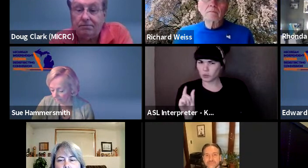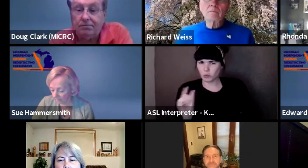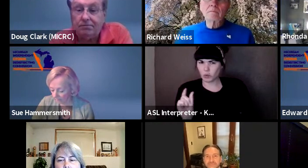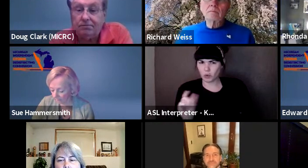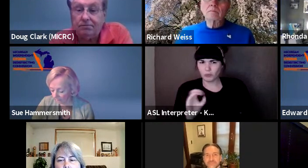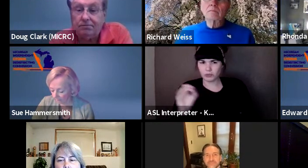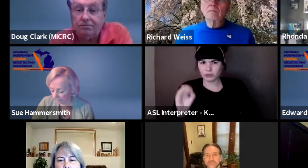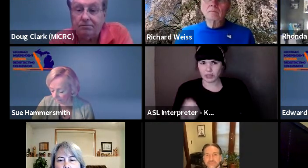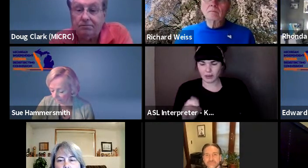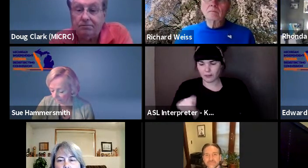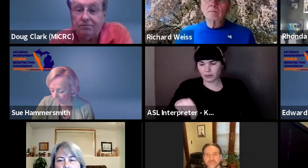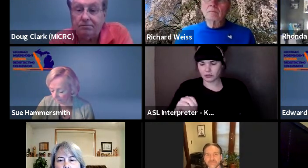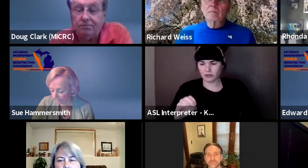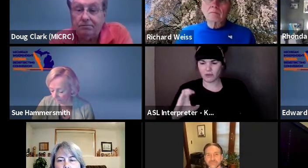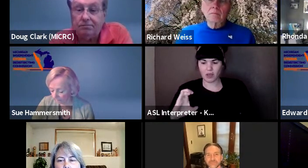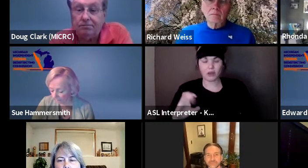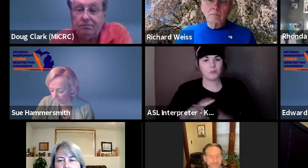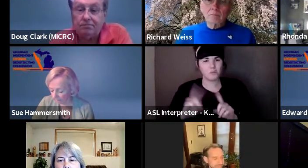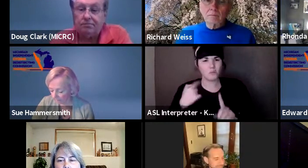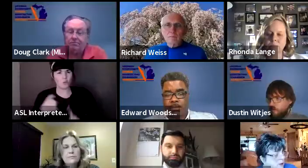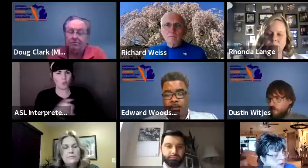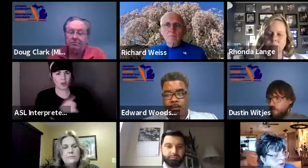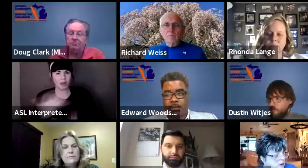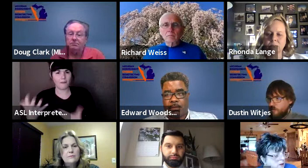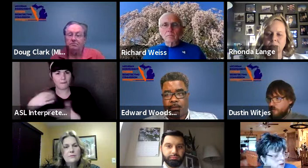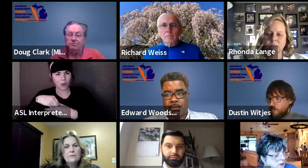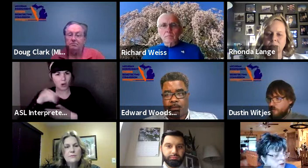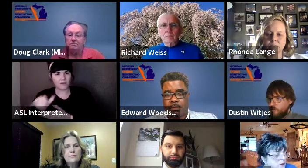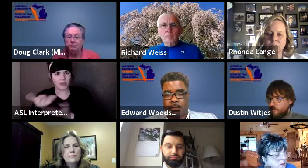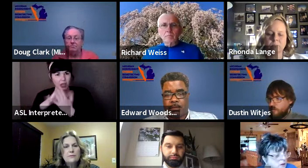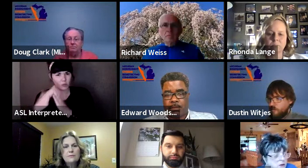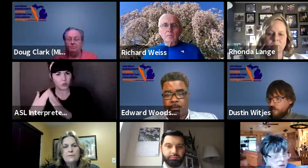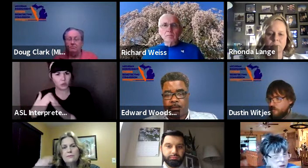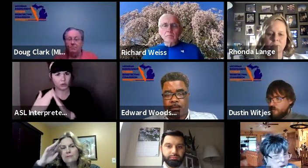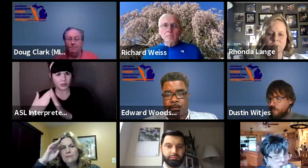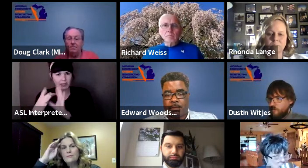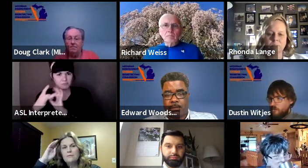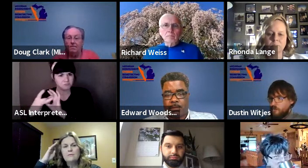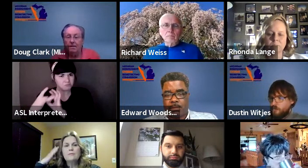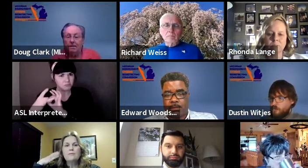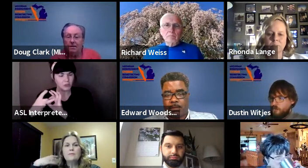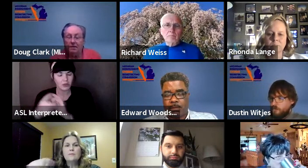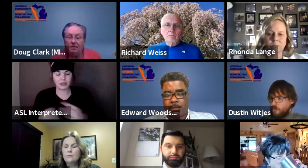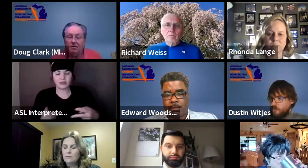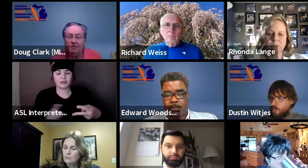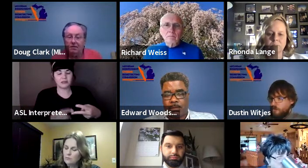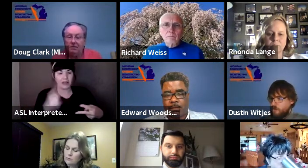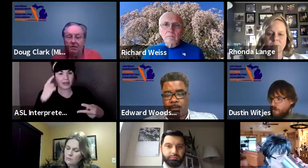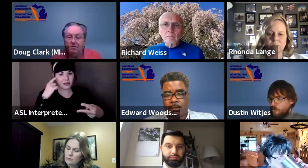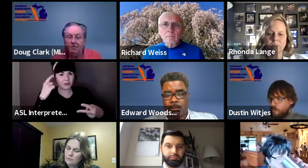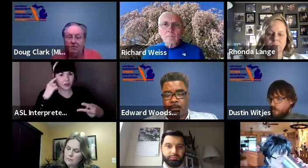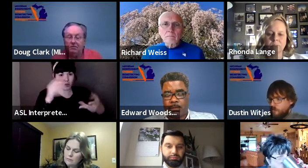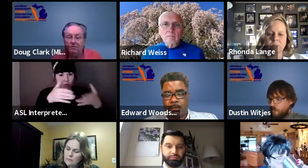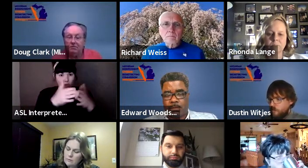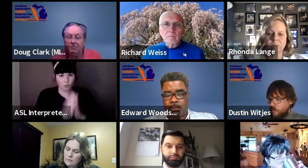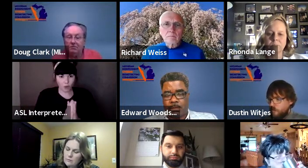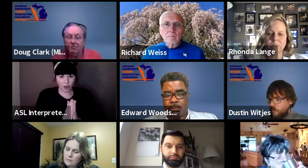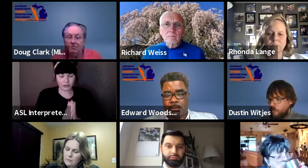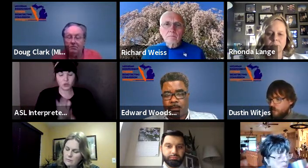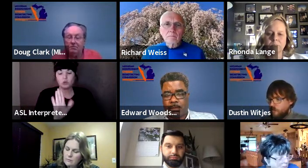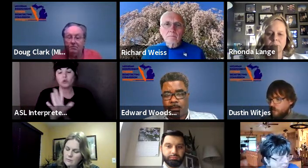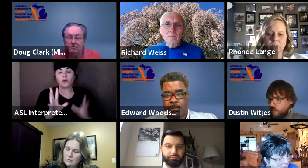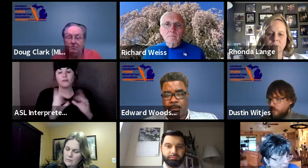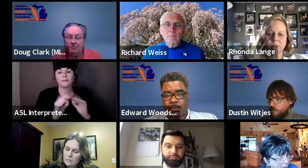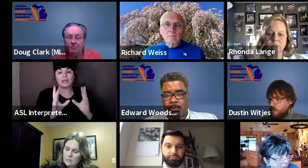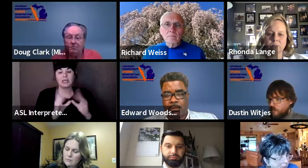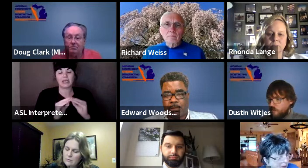a part of the community. And my second thought is a request. Please post the meeting locations and times